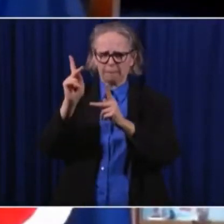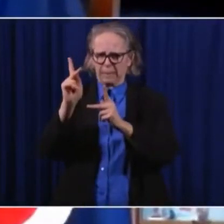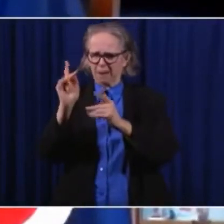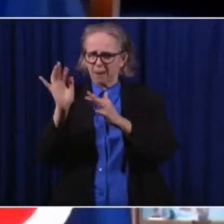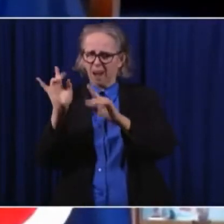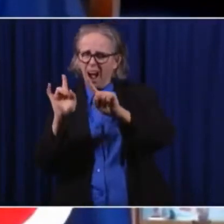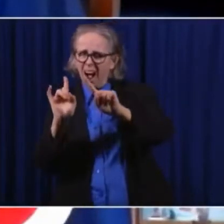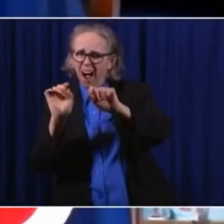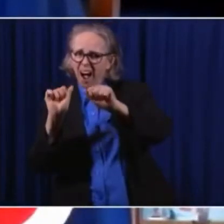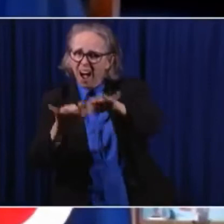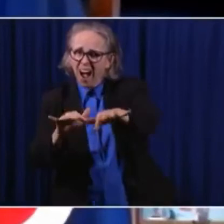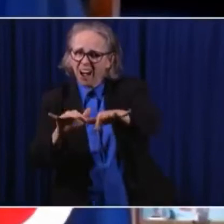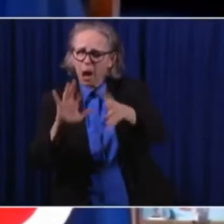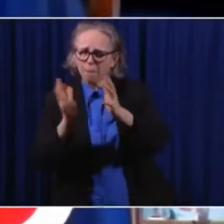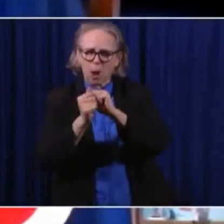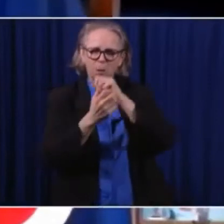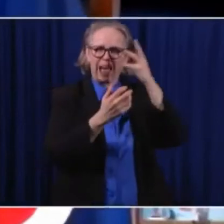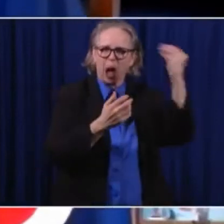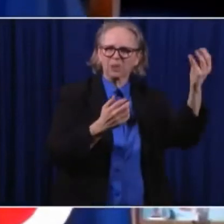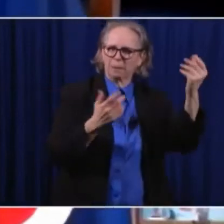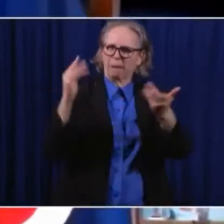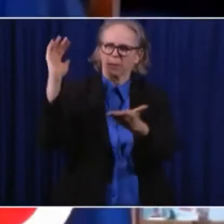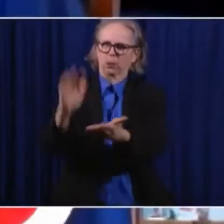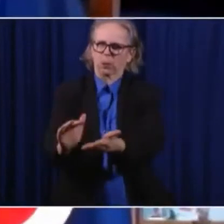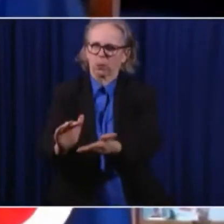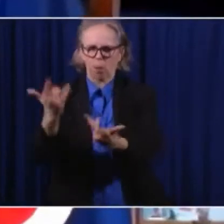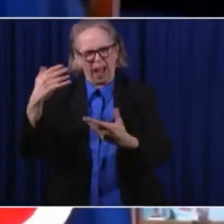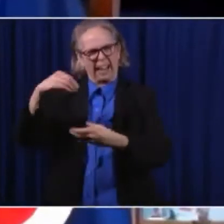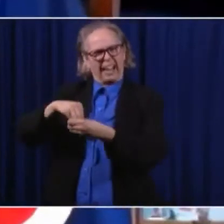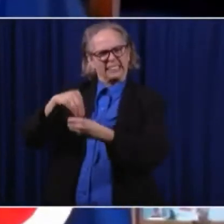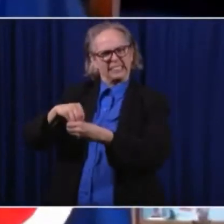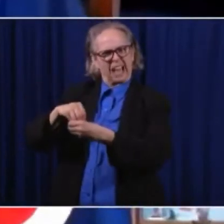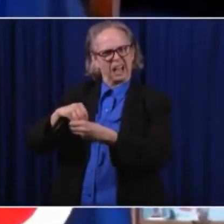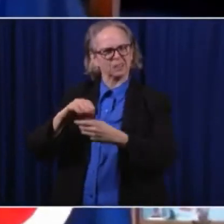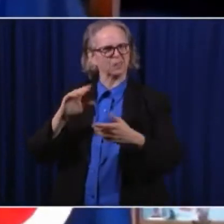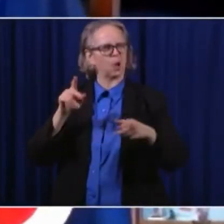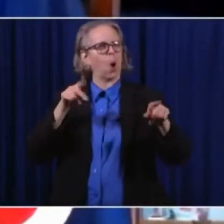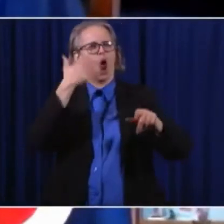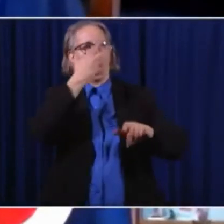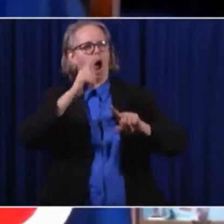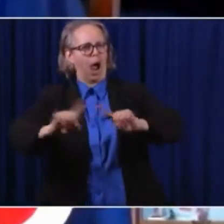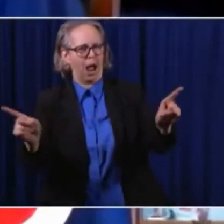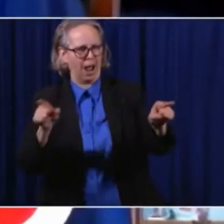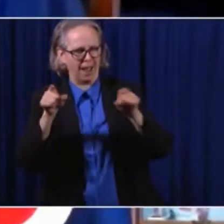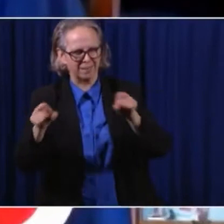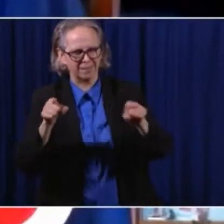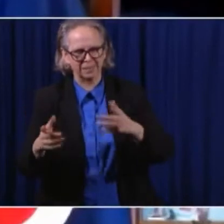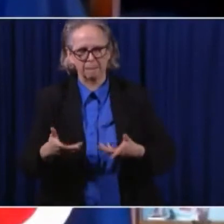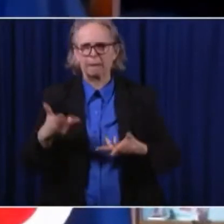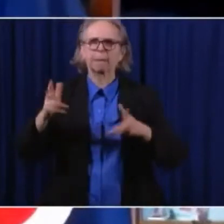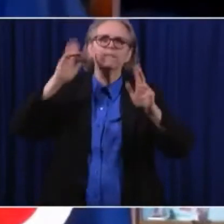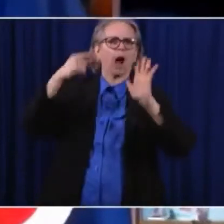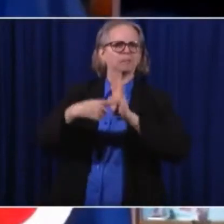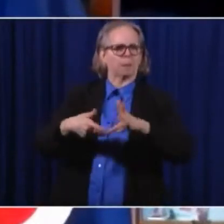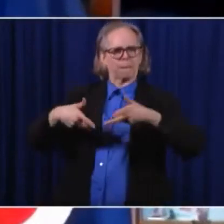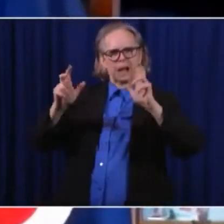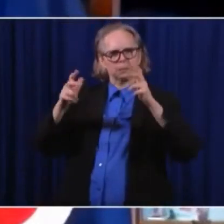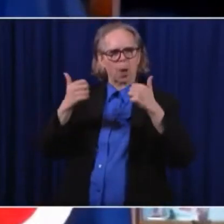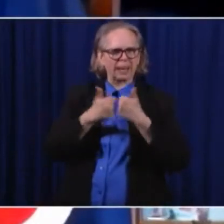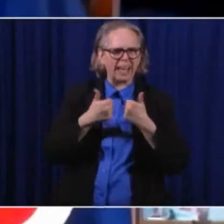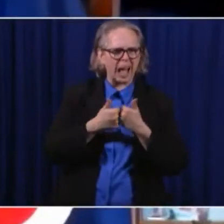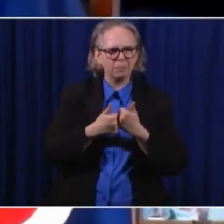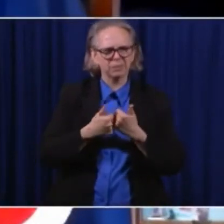But there are fewer participants. Where in a football team, you might have 50, 60 players. With some of the basketball and others, you have maybe